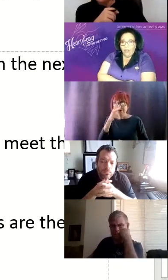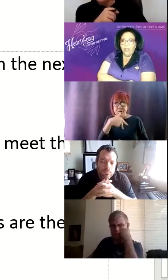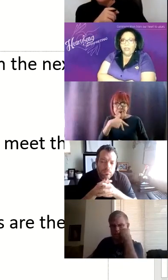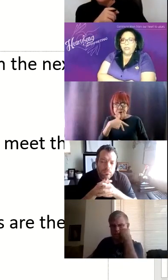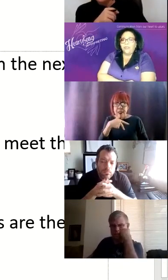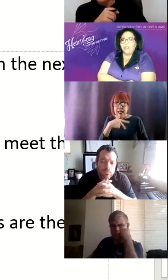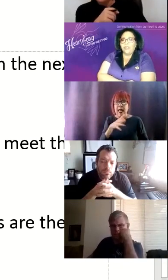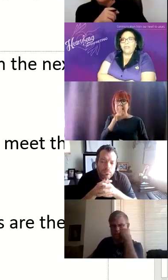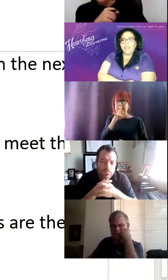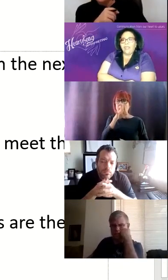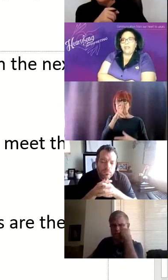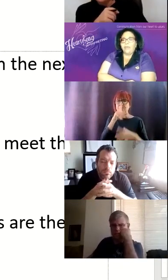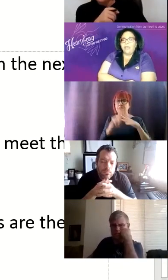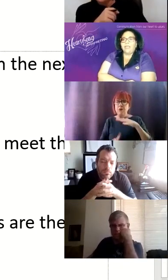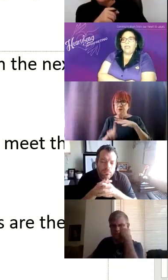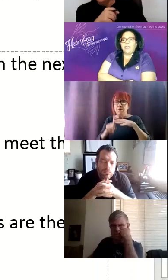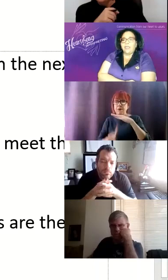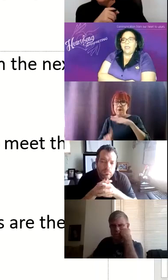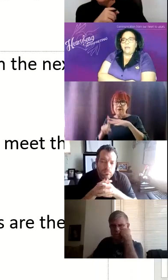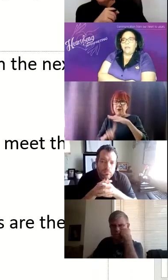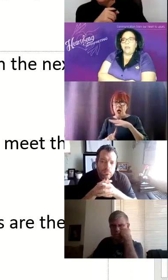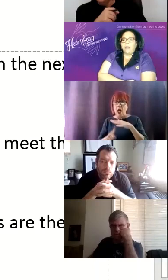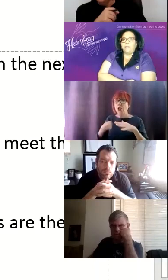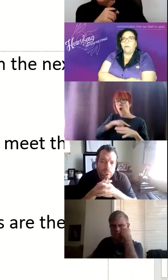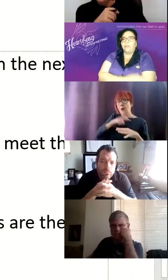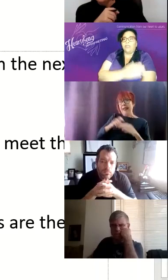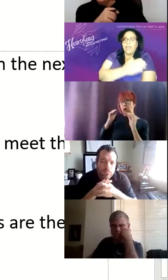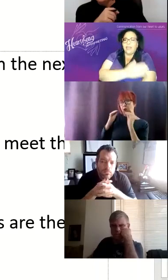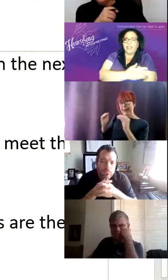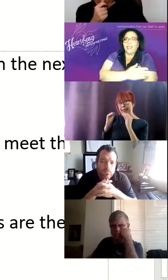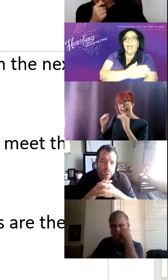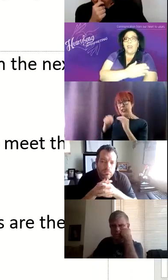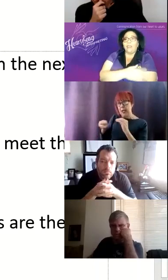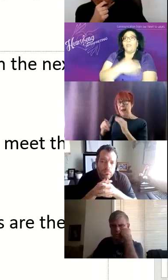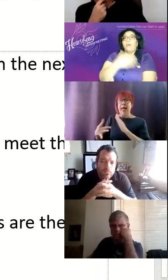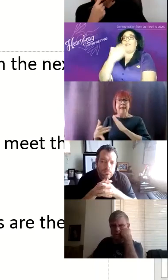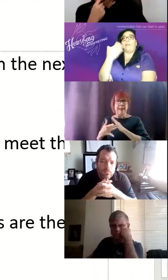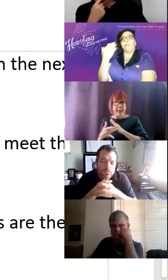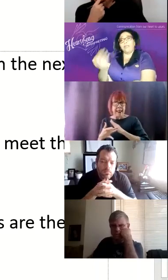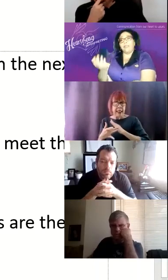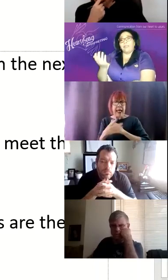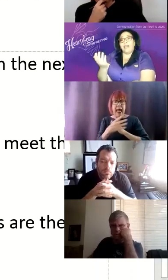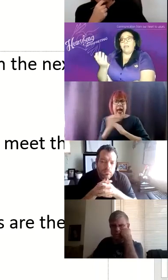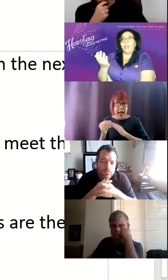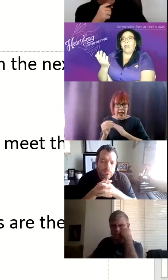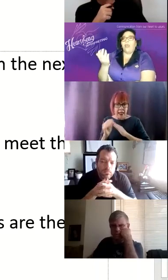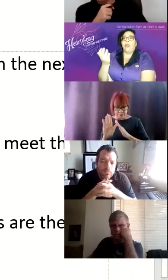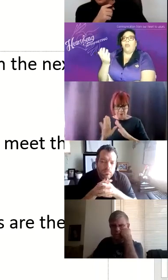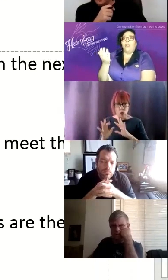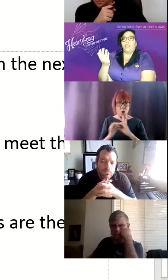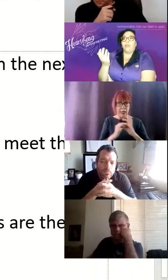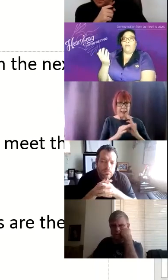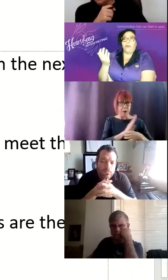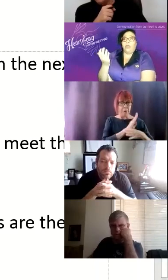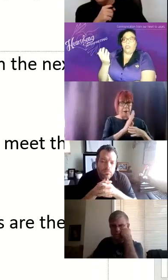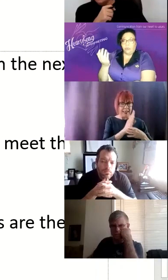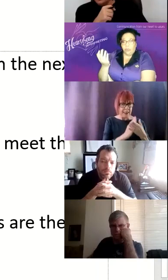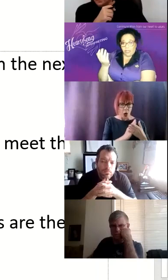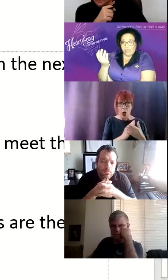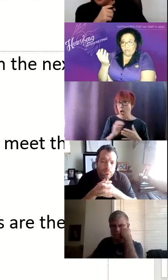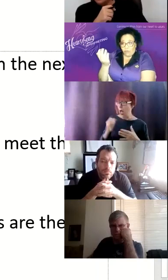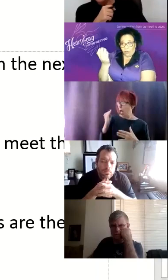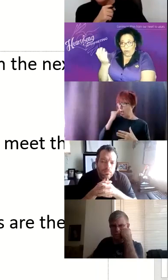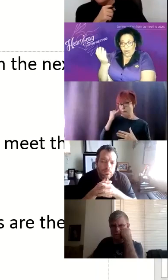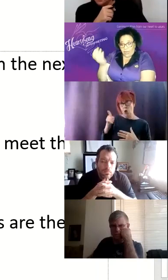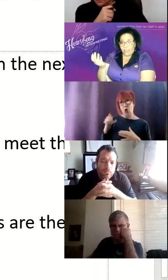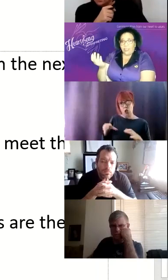out. So these are things that we need to teach them, both technically and also on the business side of it. Look, if you're going to do